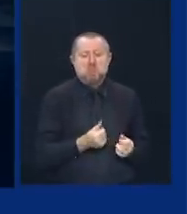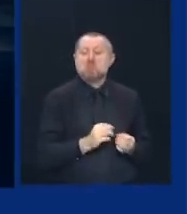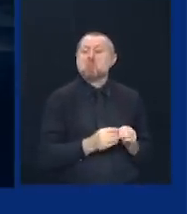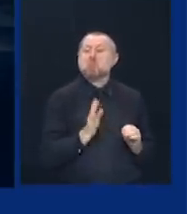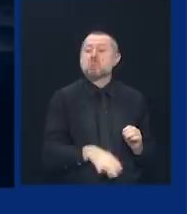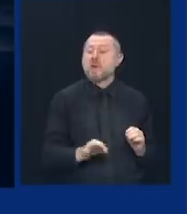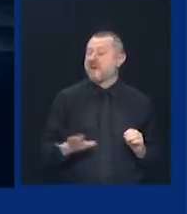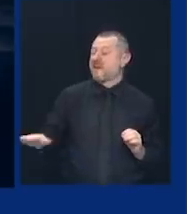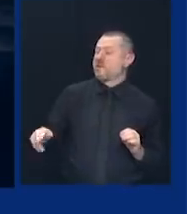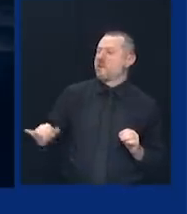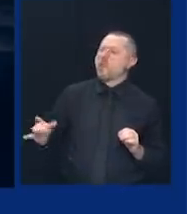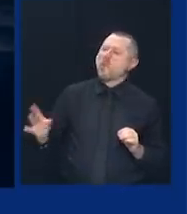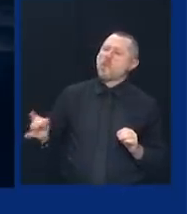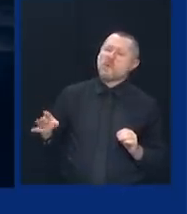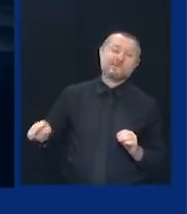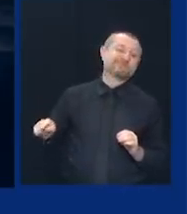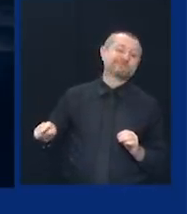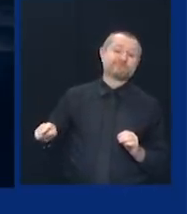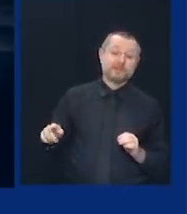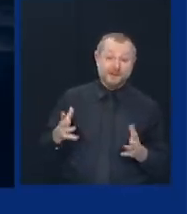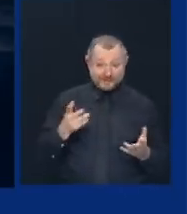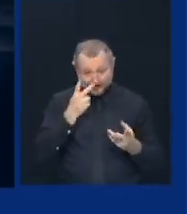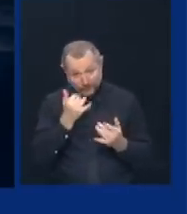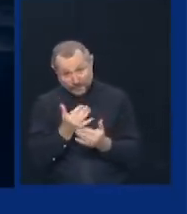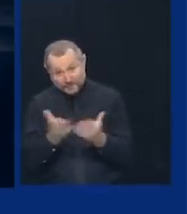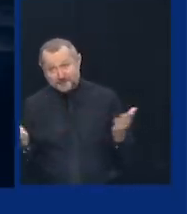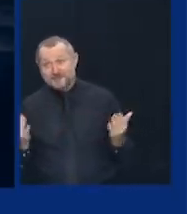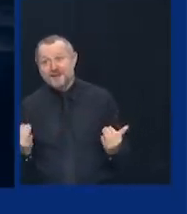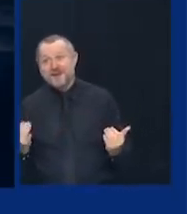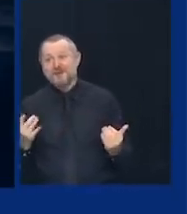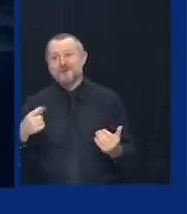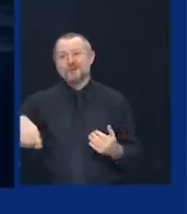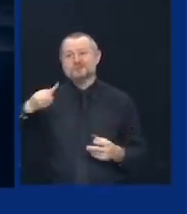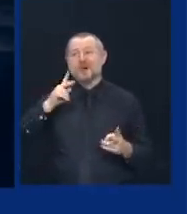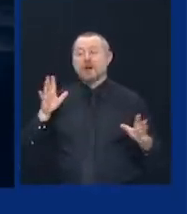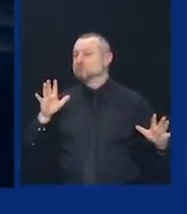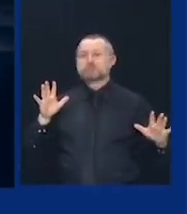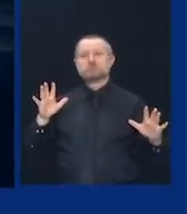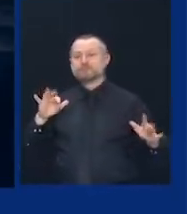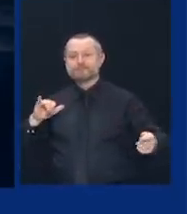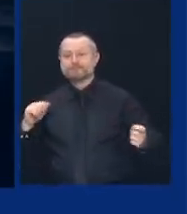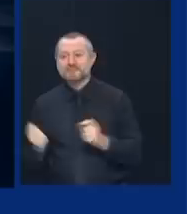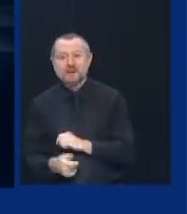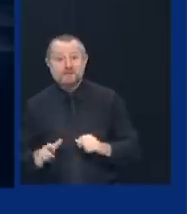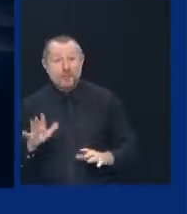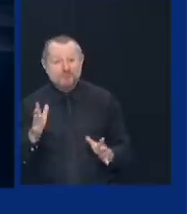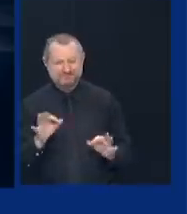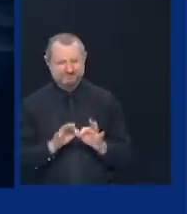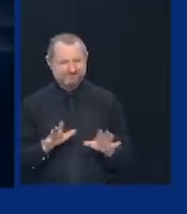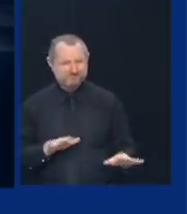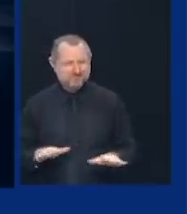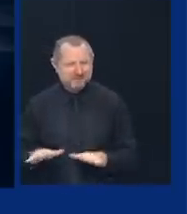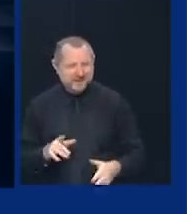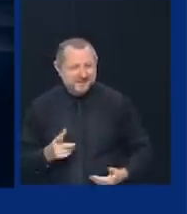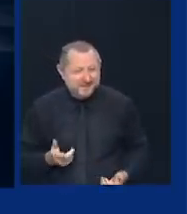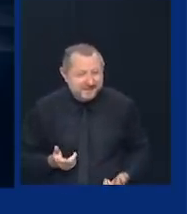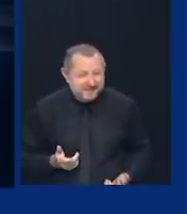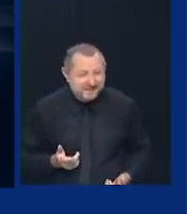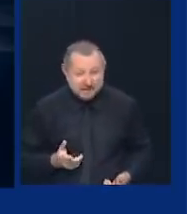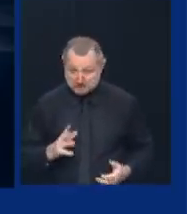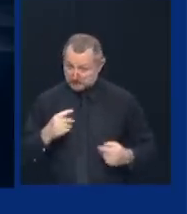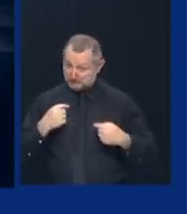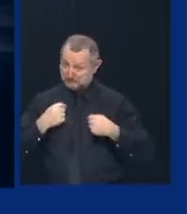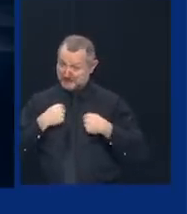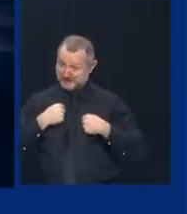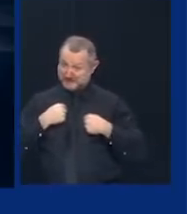And you want people to change dramatically their behavior. For me to make these dramatic changes